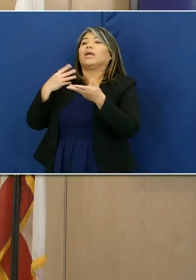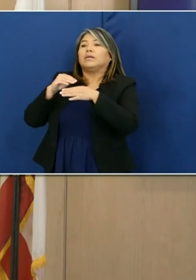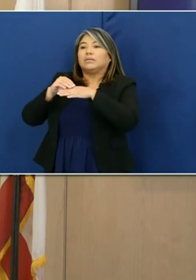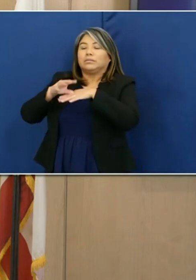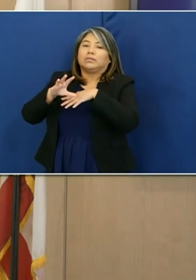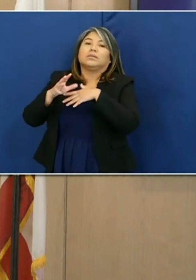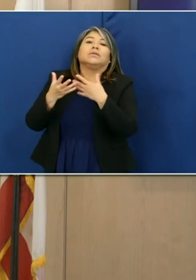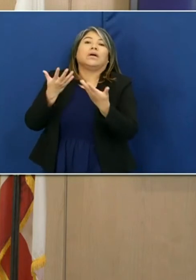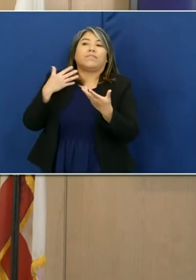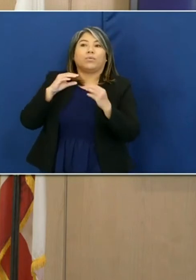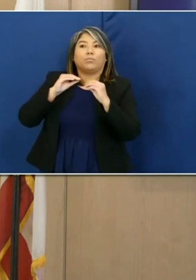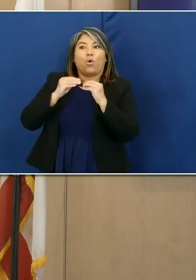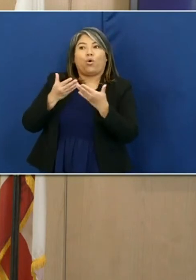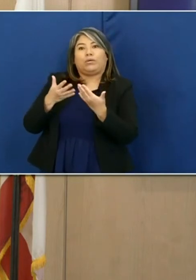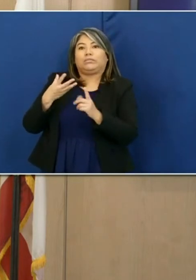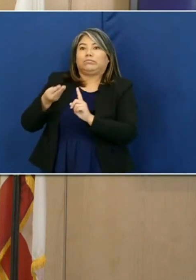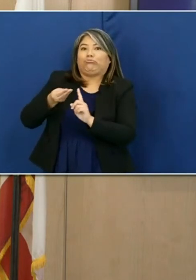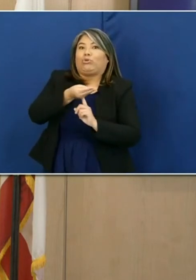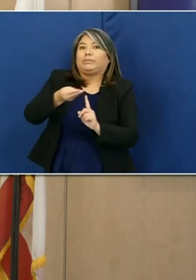more transmissible.